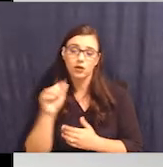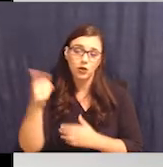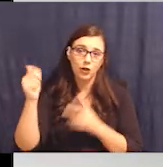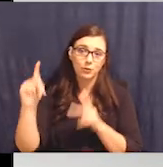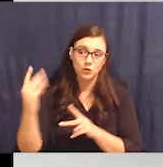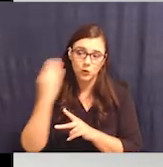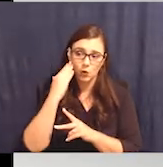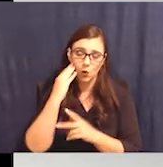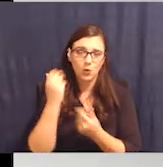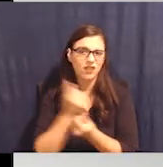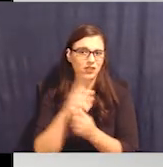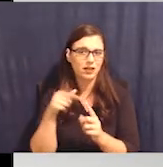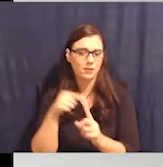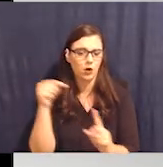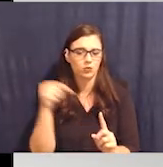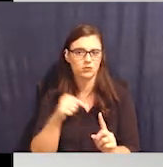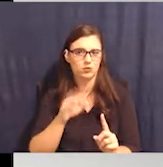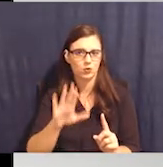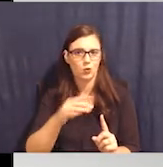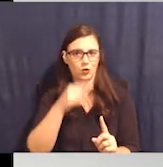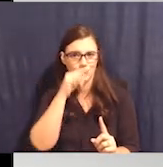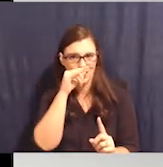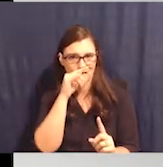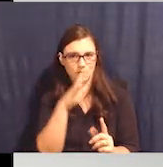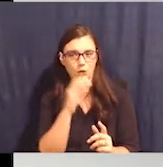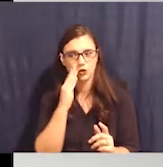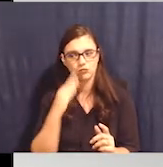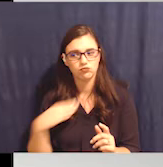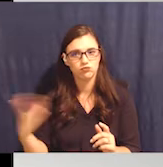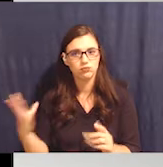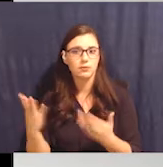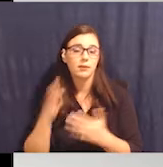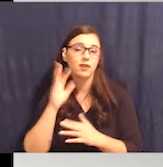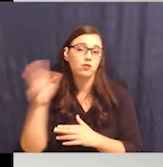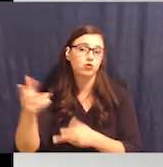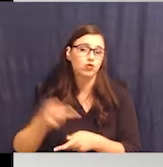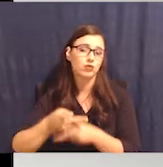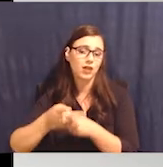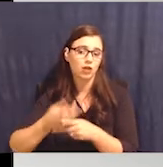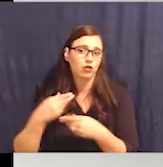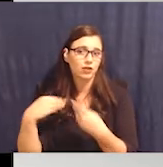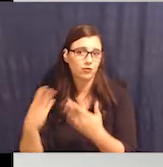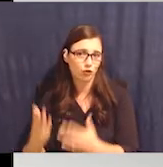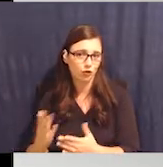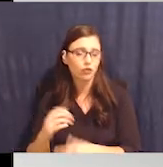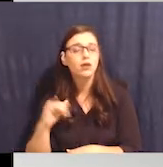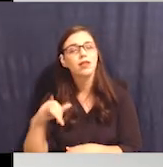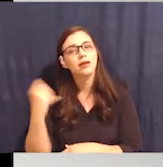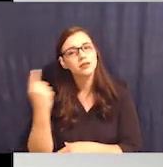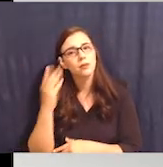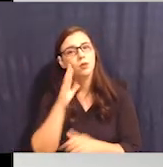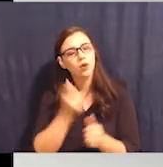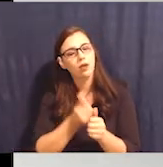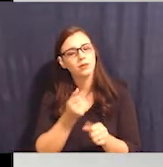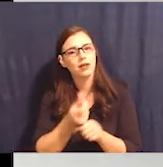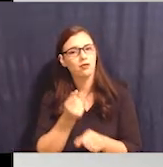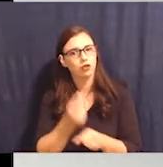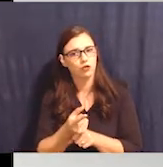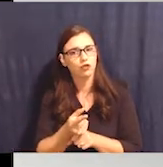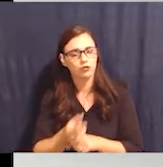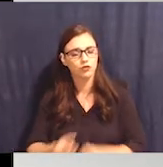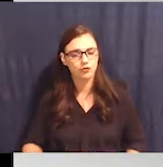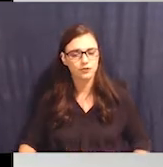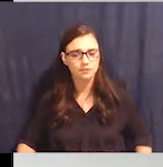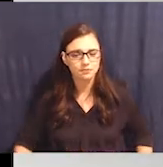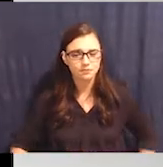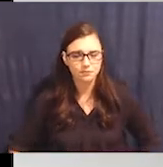want someone else to know about. Everything you know about your child, you want to pass on to maybe a future caregiver. It's something you would update